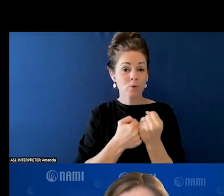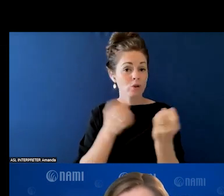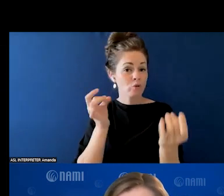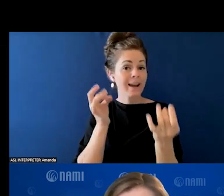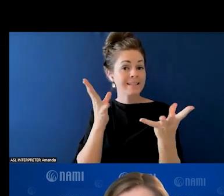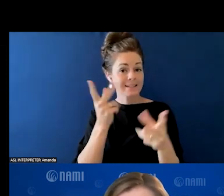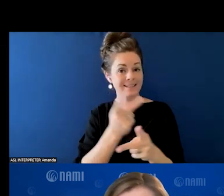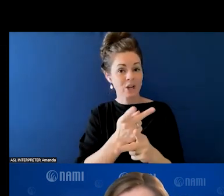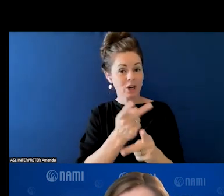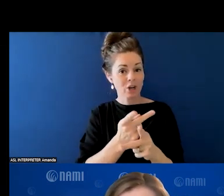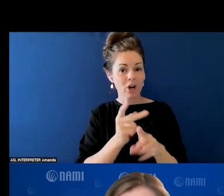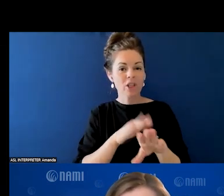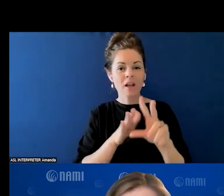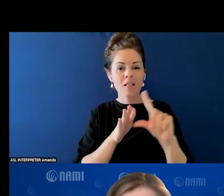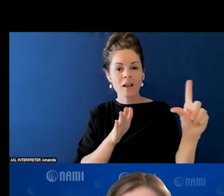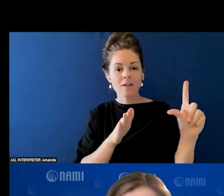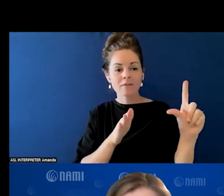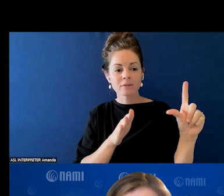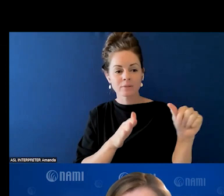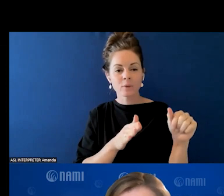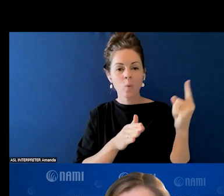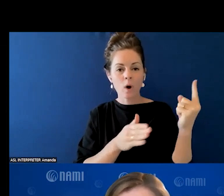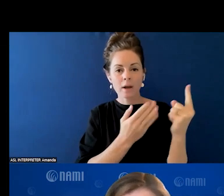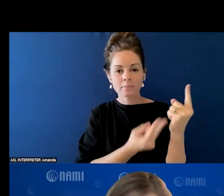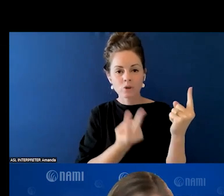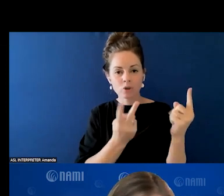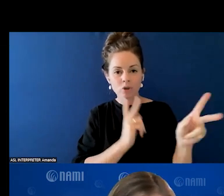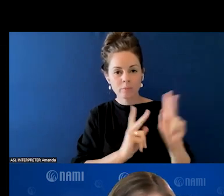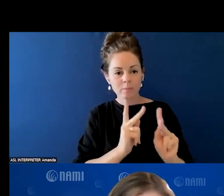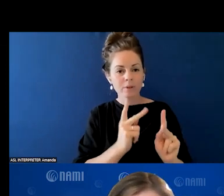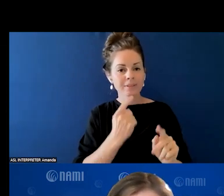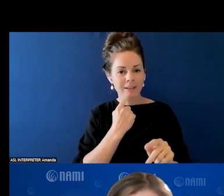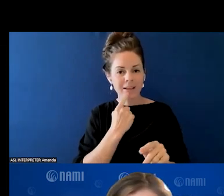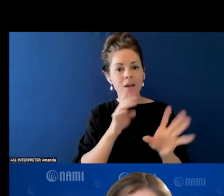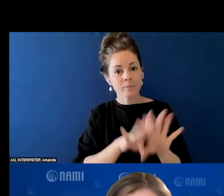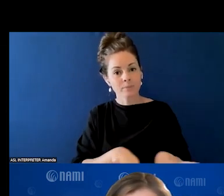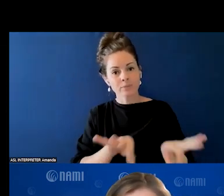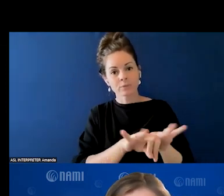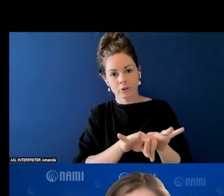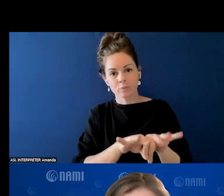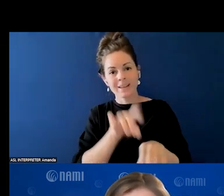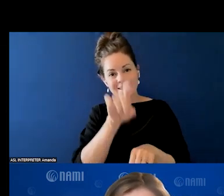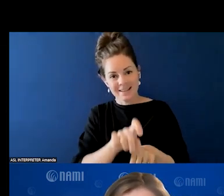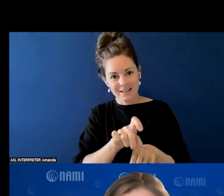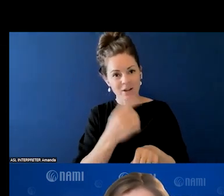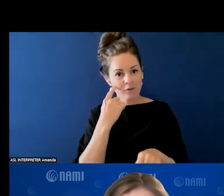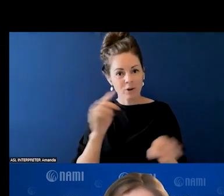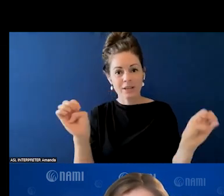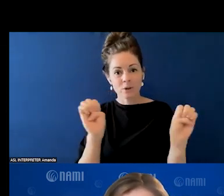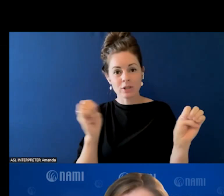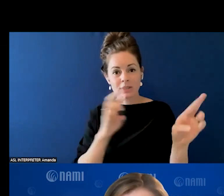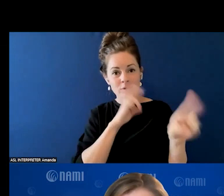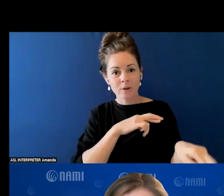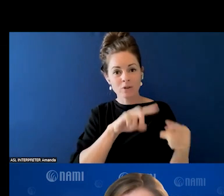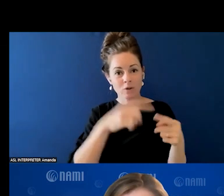Starting on the left, 1 in 2 people say that significant improvement is needed when it comes to an emergency response to mental